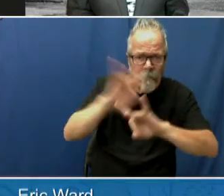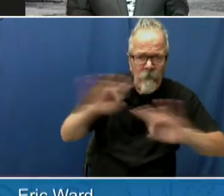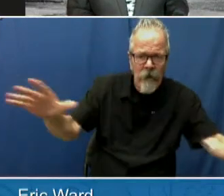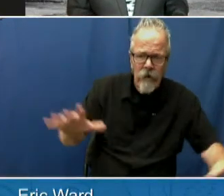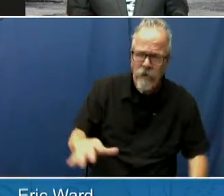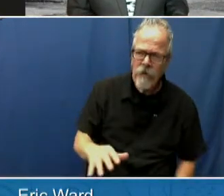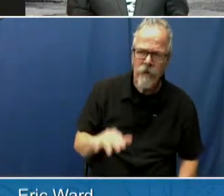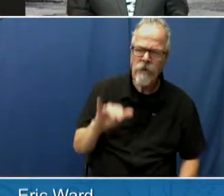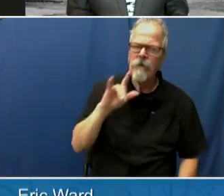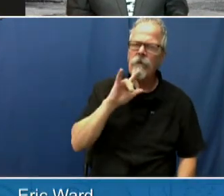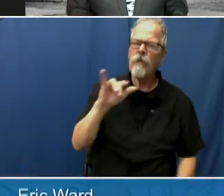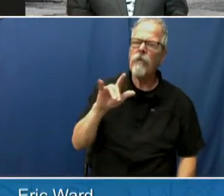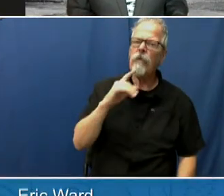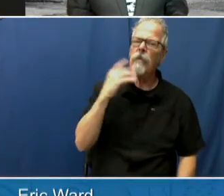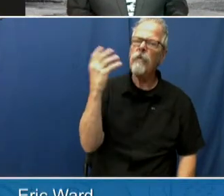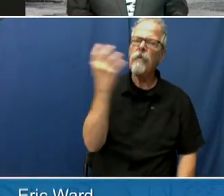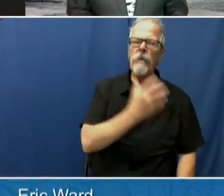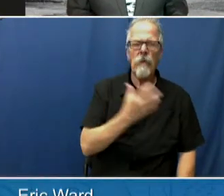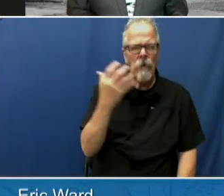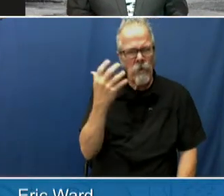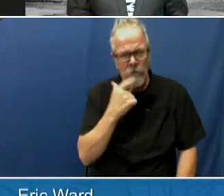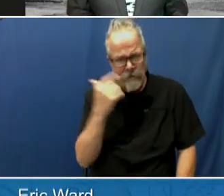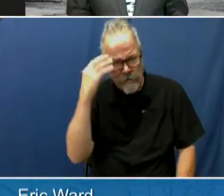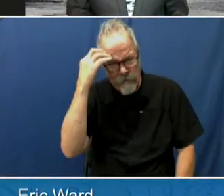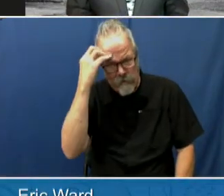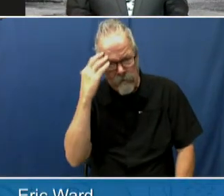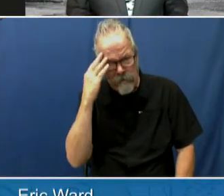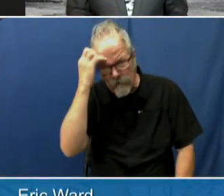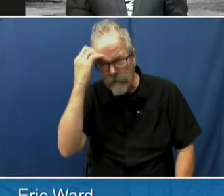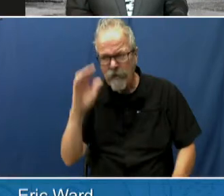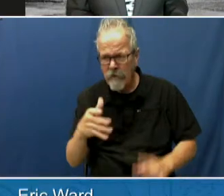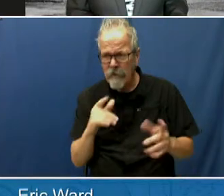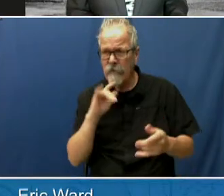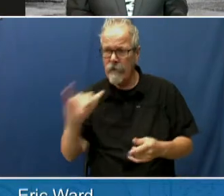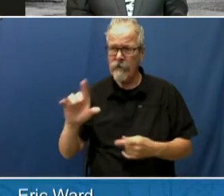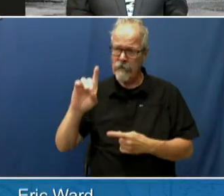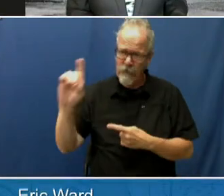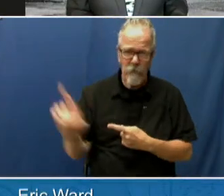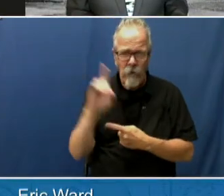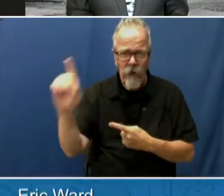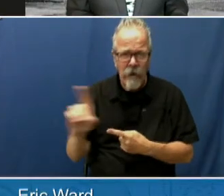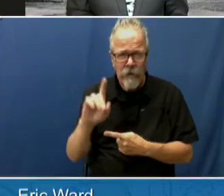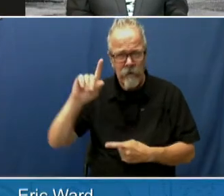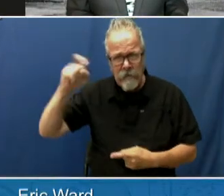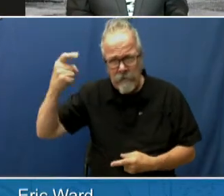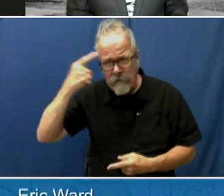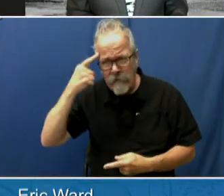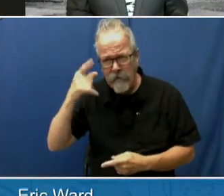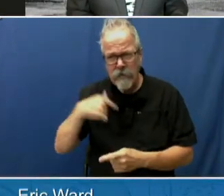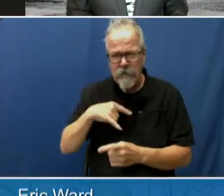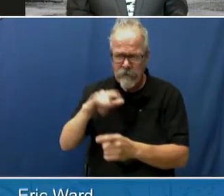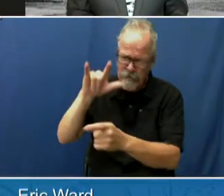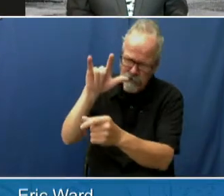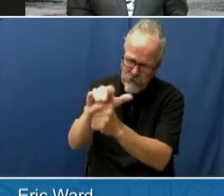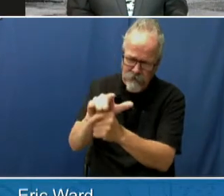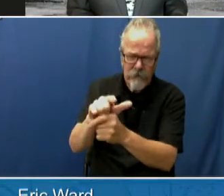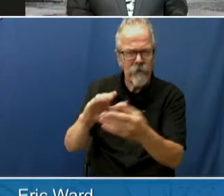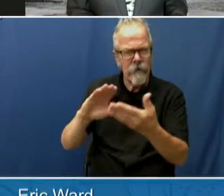But those of us who care about democracy, who love Portland and reject hate,